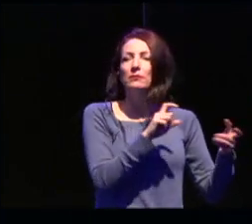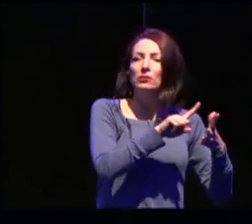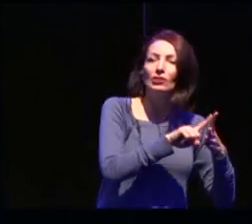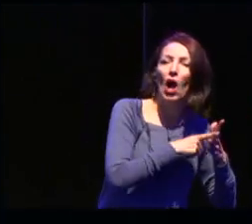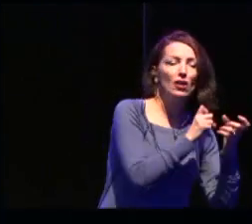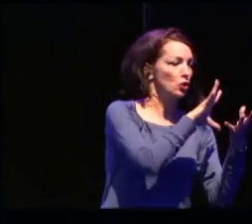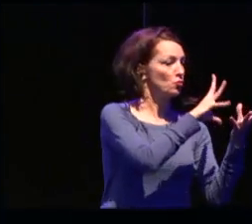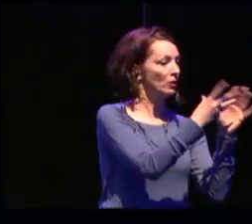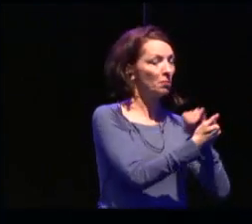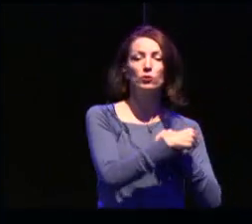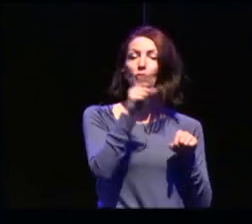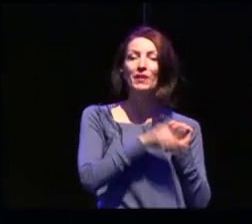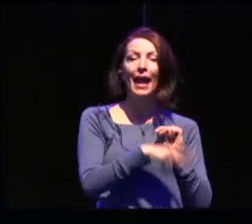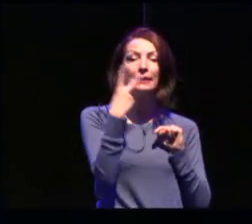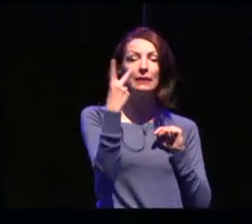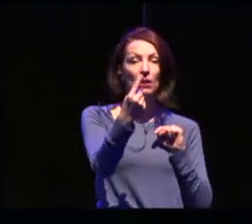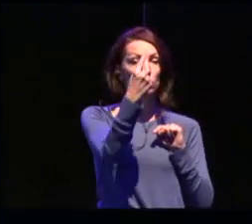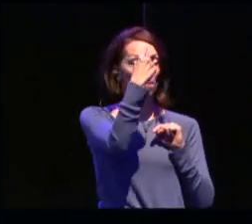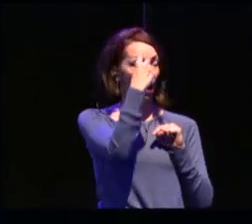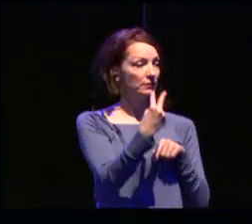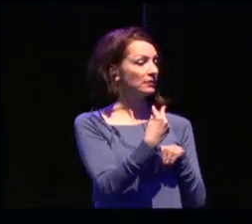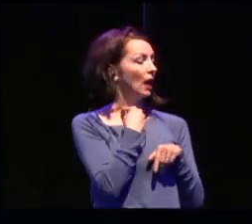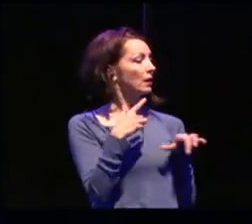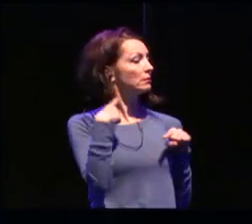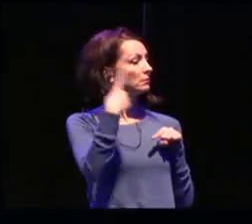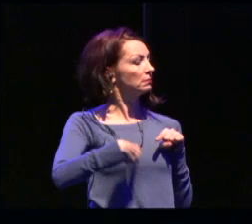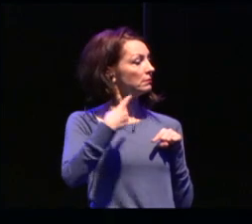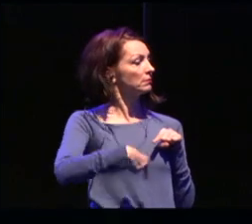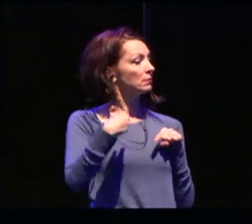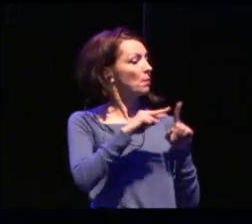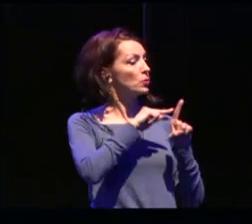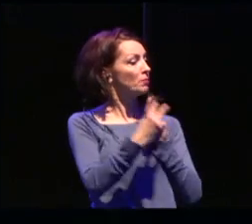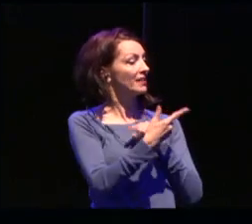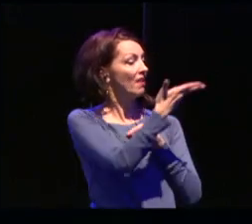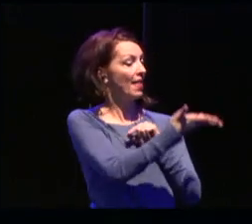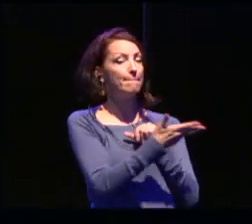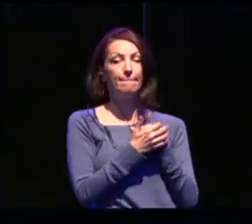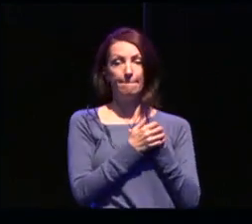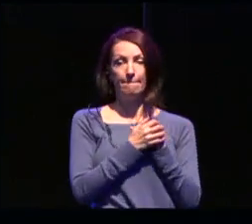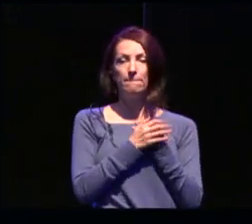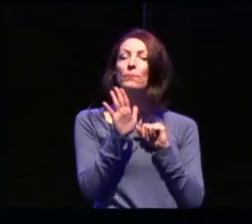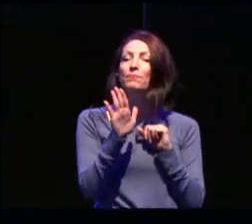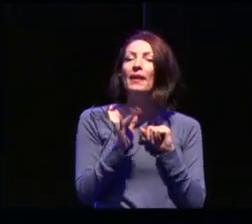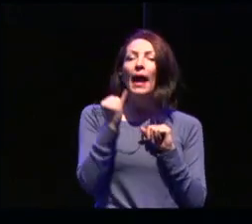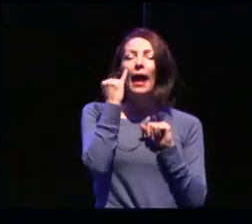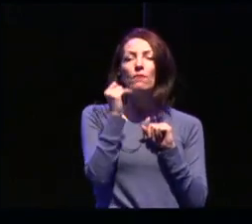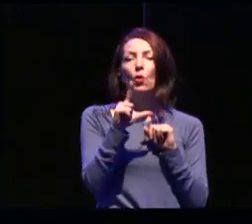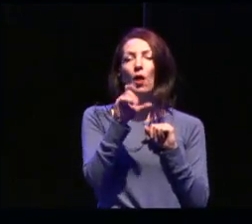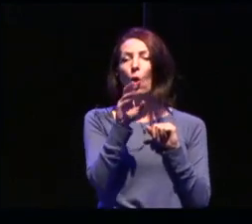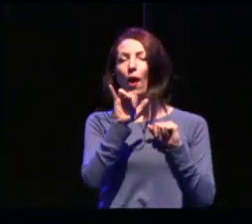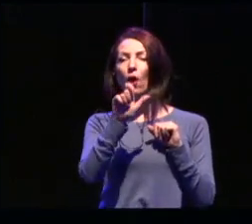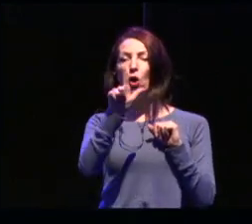that you can't even see because you are stuck in a petrified point of view of someone. When you're loyal to your